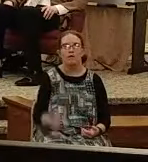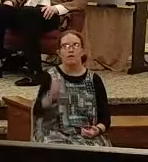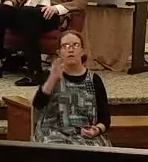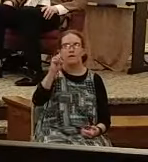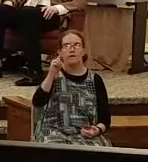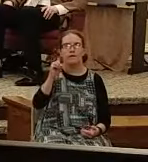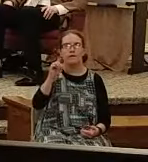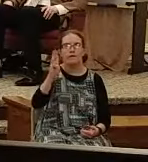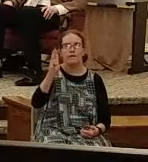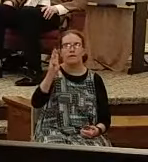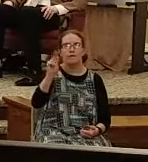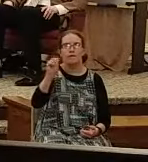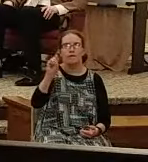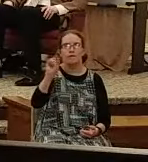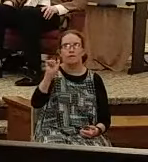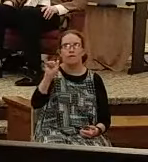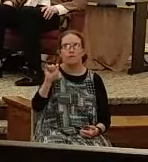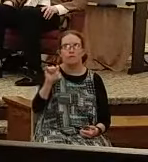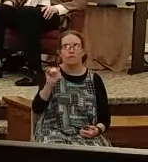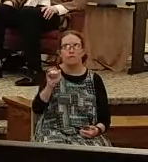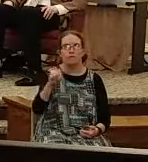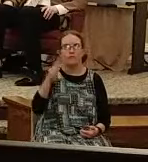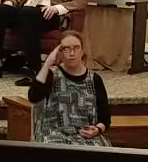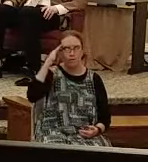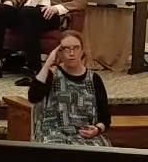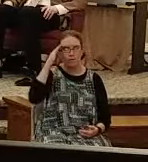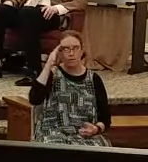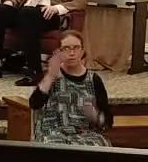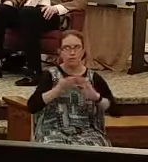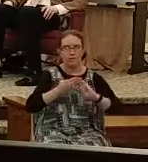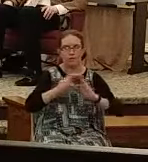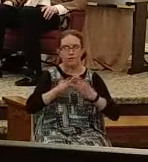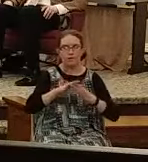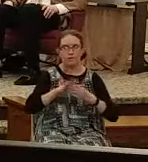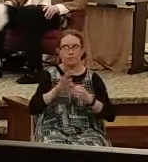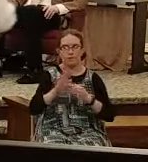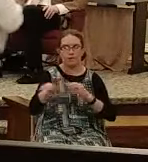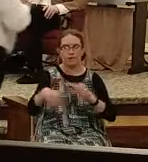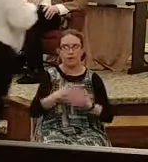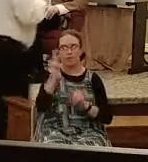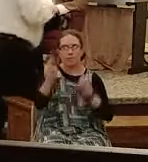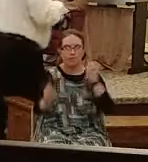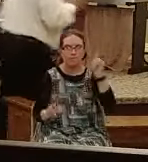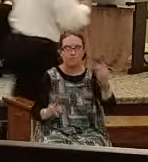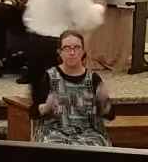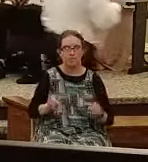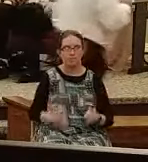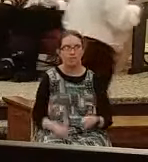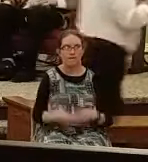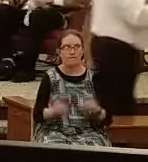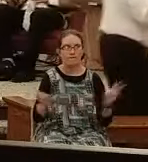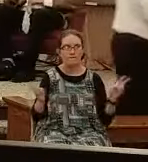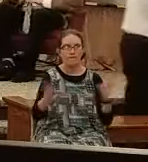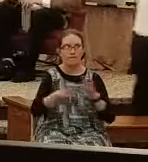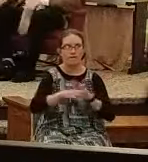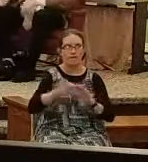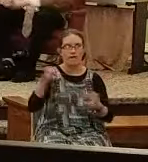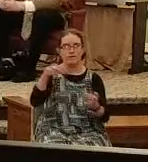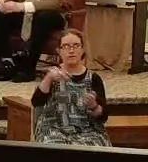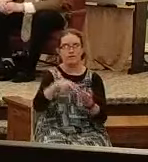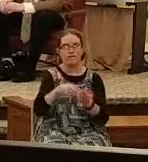Bundy, he was known around the town he lived in by everybody. He was a very outstanding